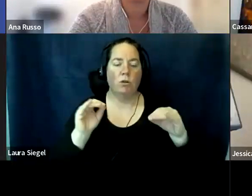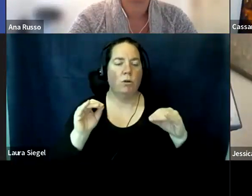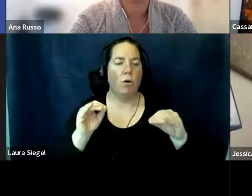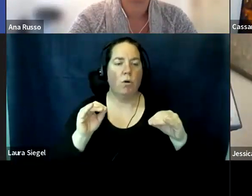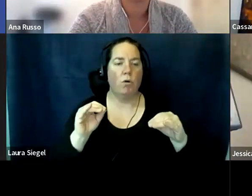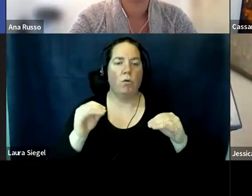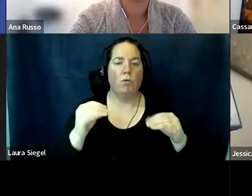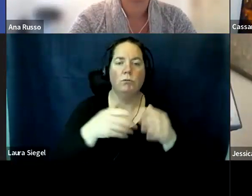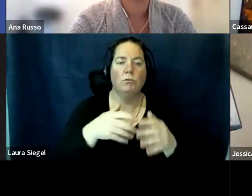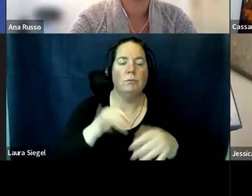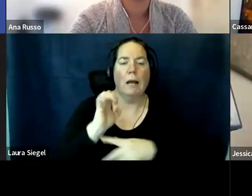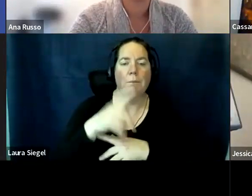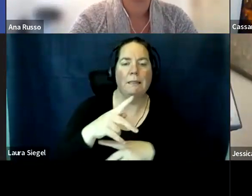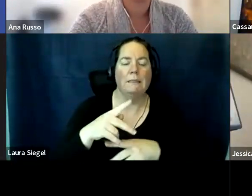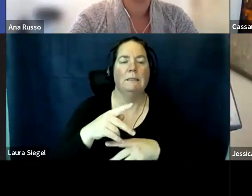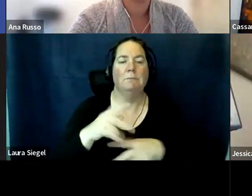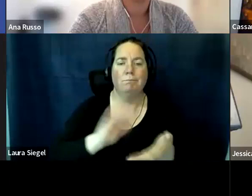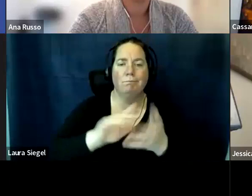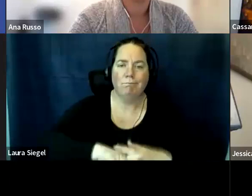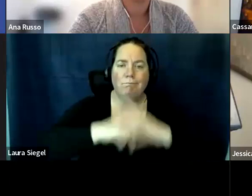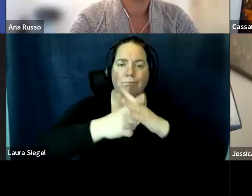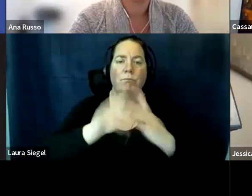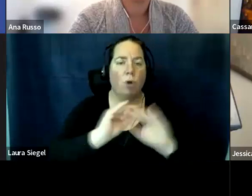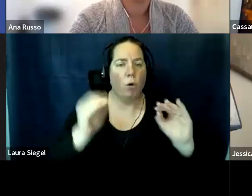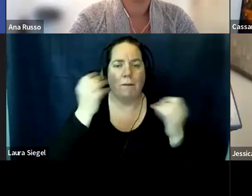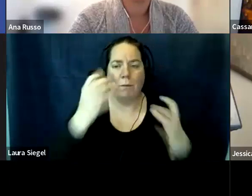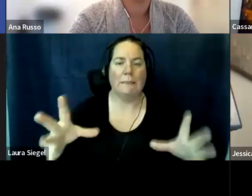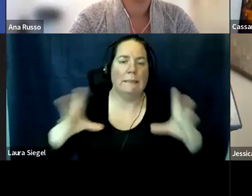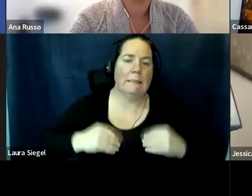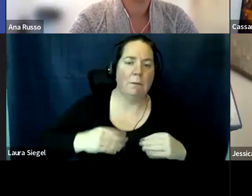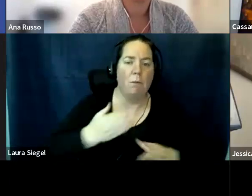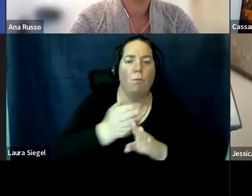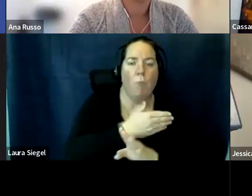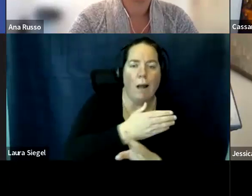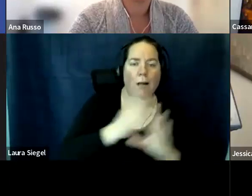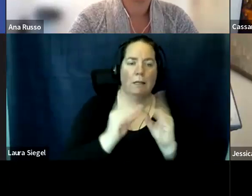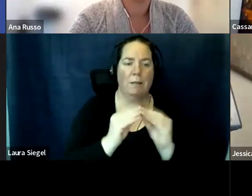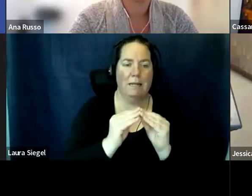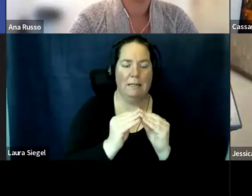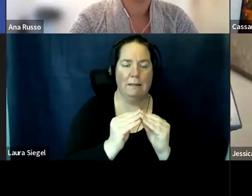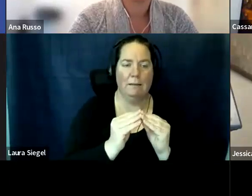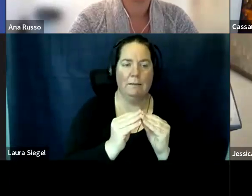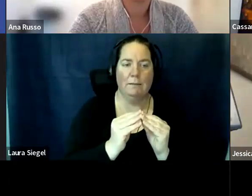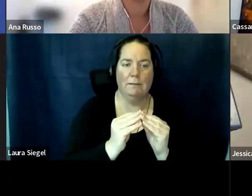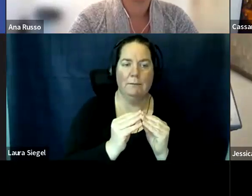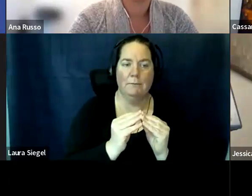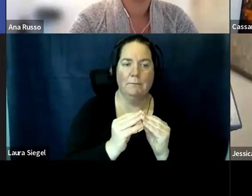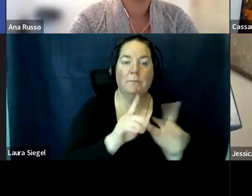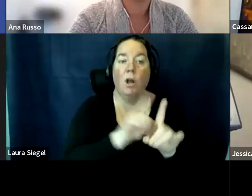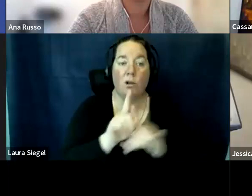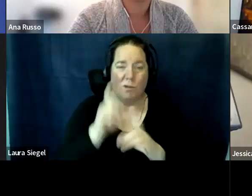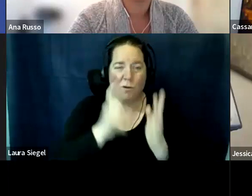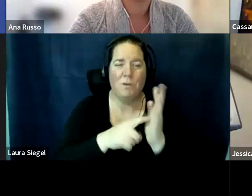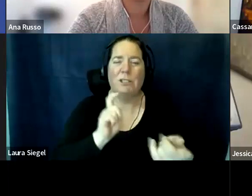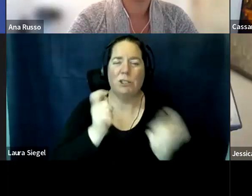issued. No information would be accepted prior to the meeting. And then we've also seen it change